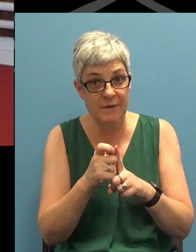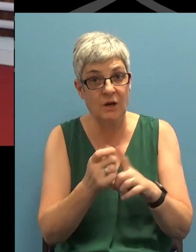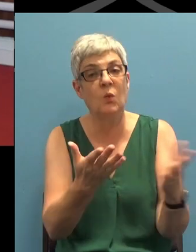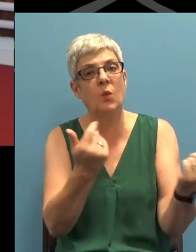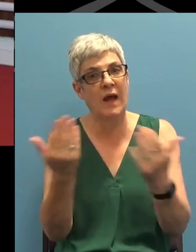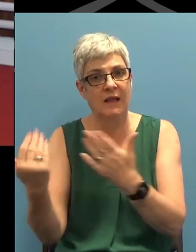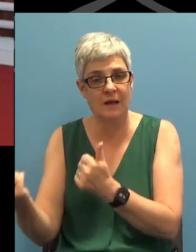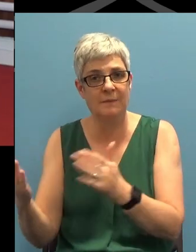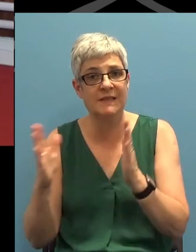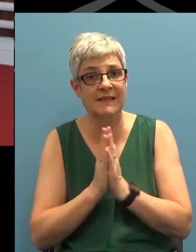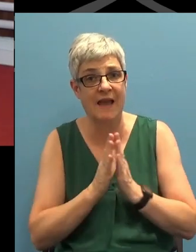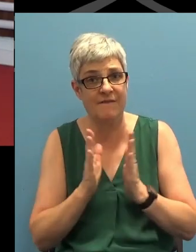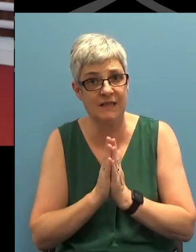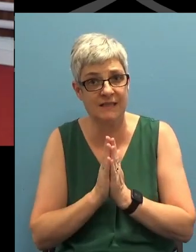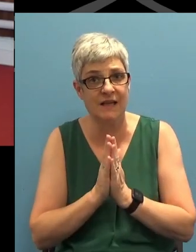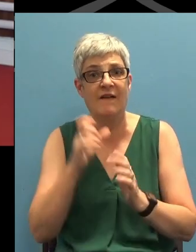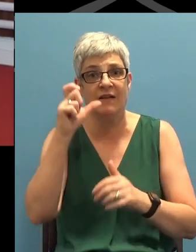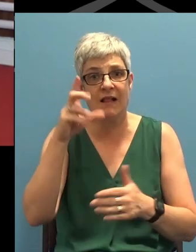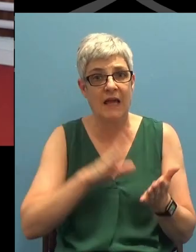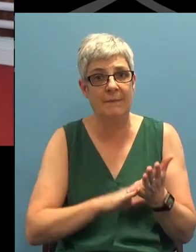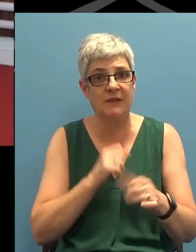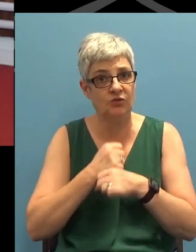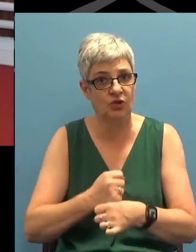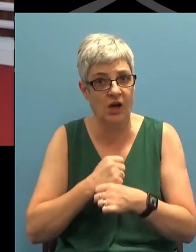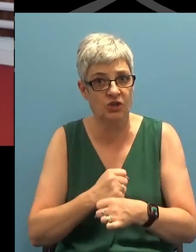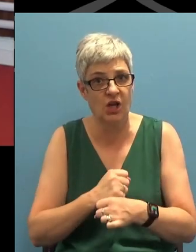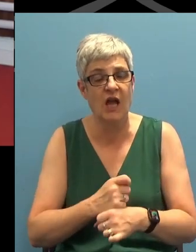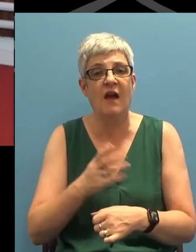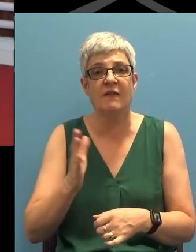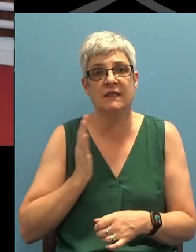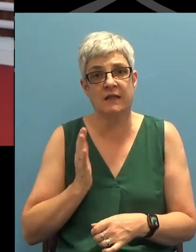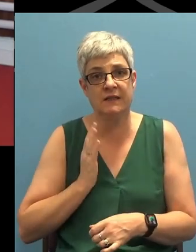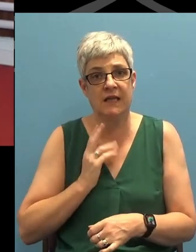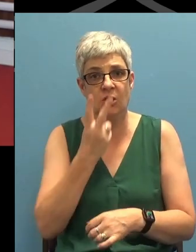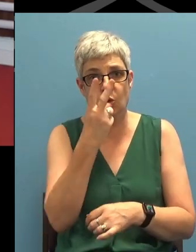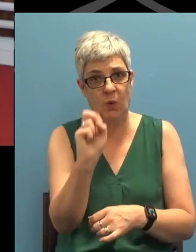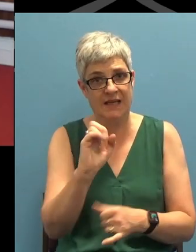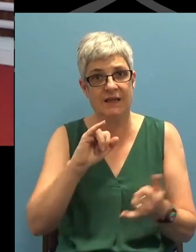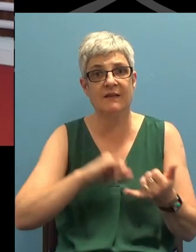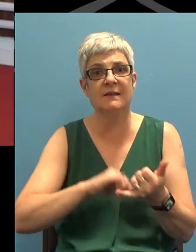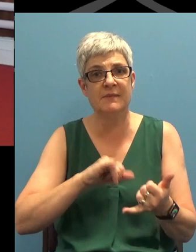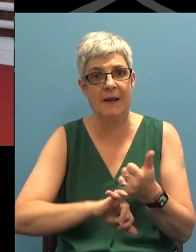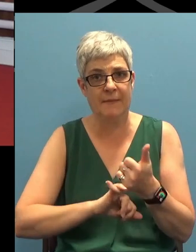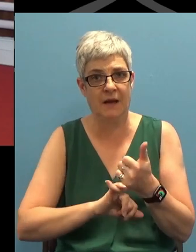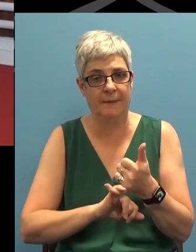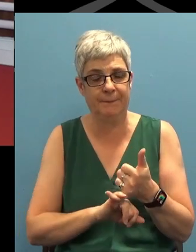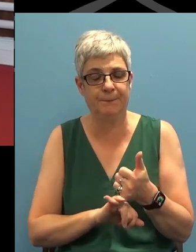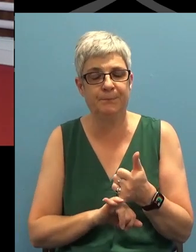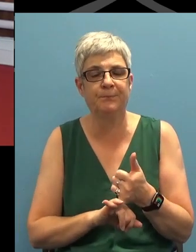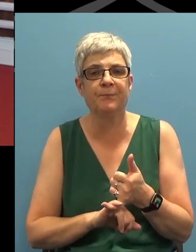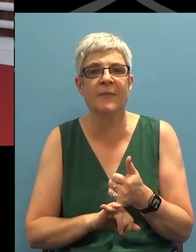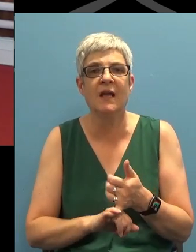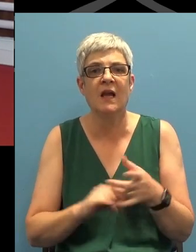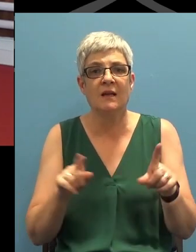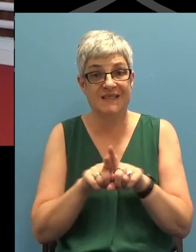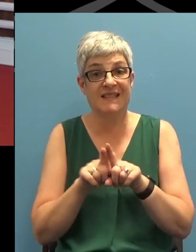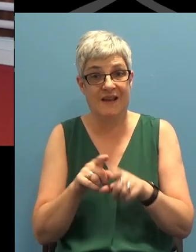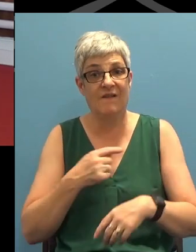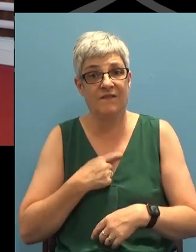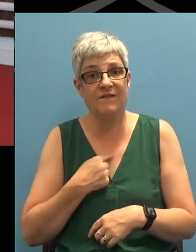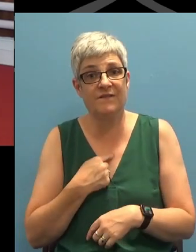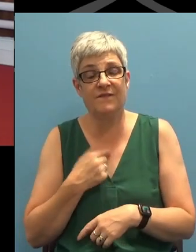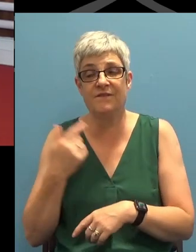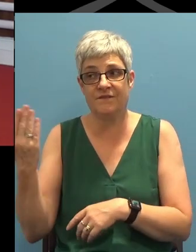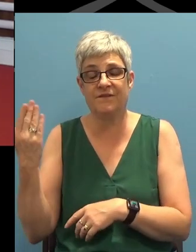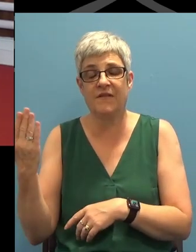our service here for Claremont Parish Church for Sunday the 20th of September. As well as myself taking part